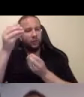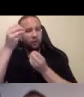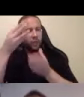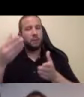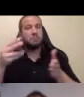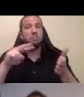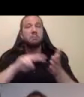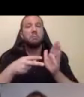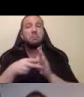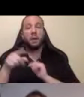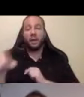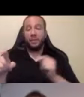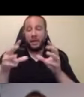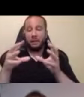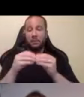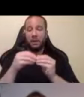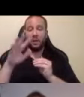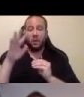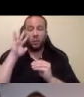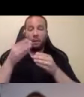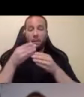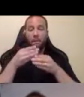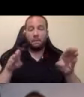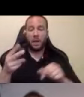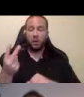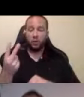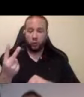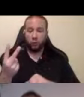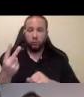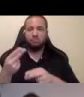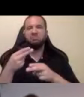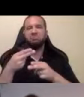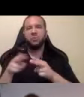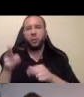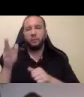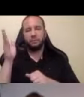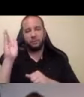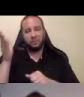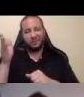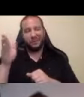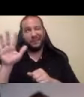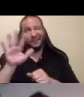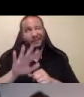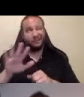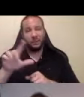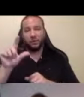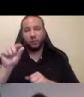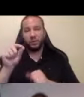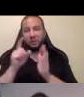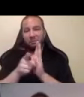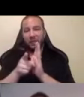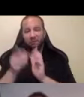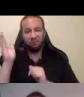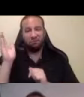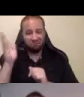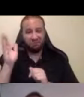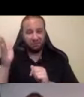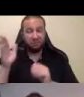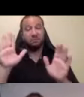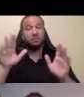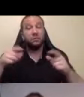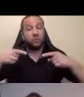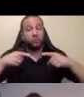this meeting into two parts. We have a short presentation that should take about 20 minutes. And throughout the presentation,